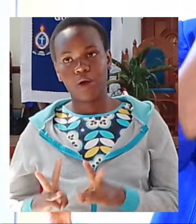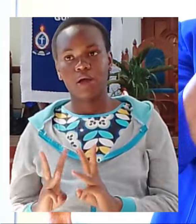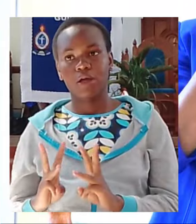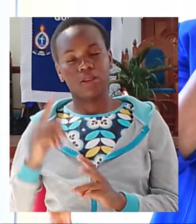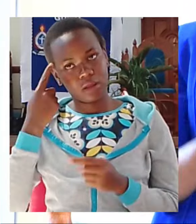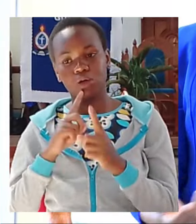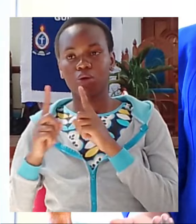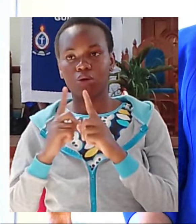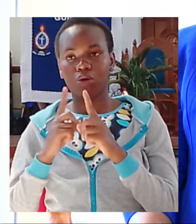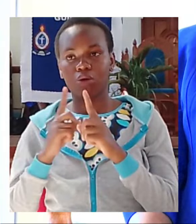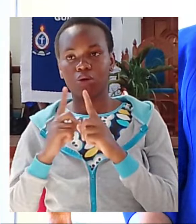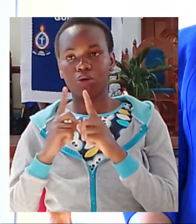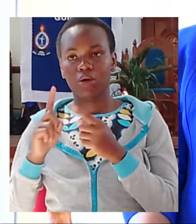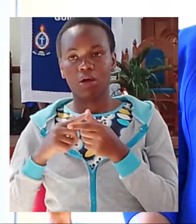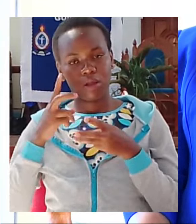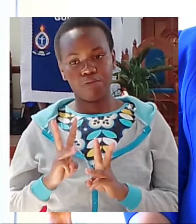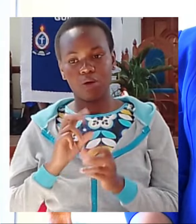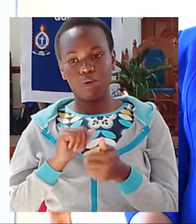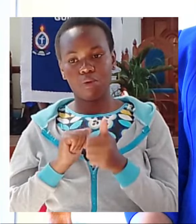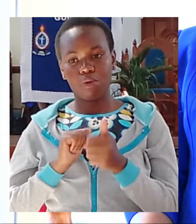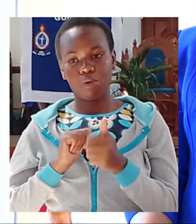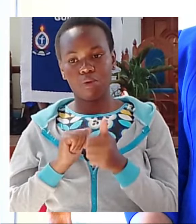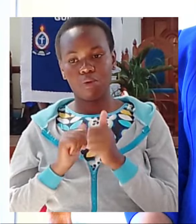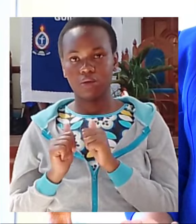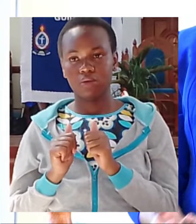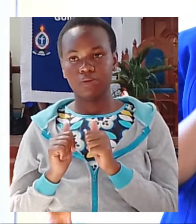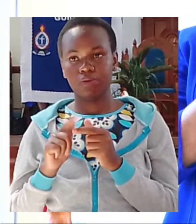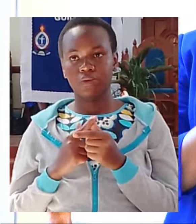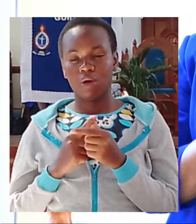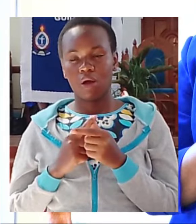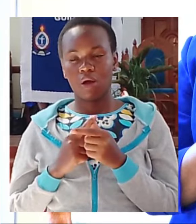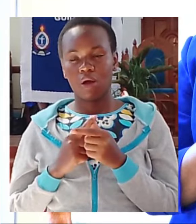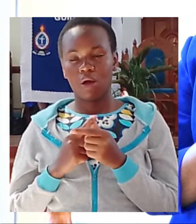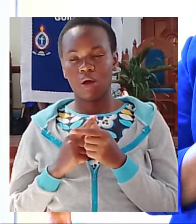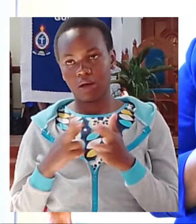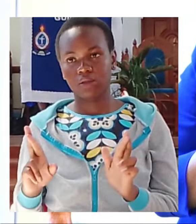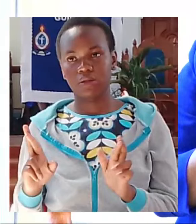way you speak, the way you act, are you righteous?